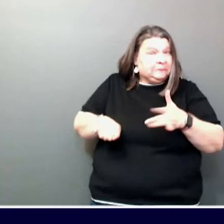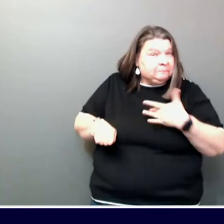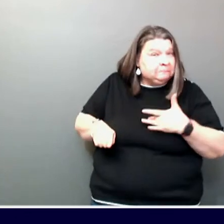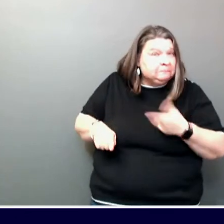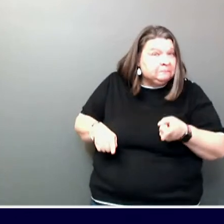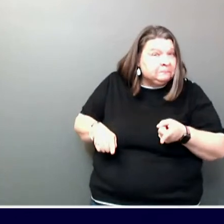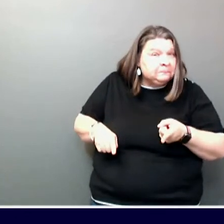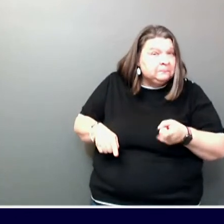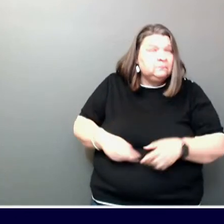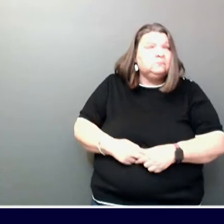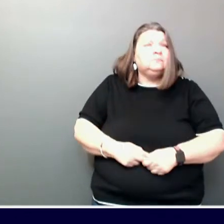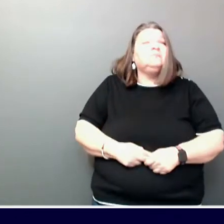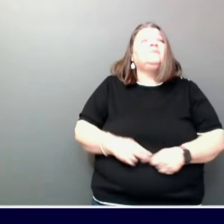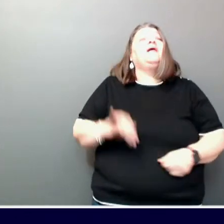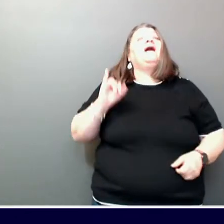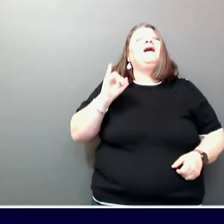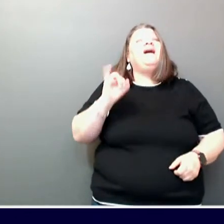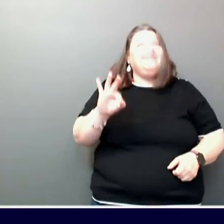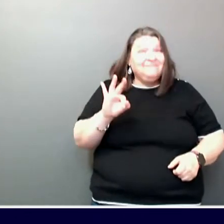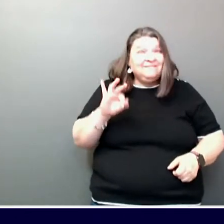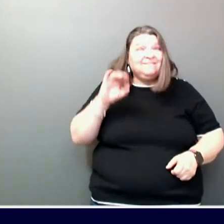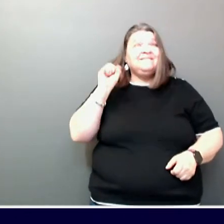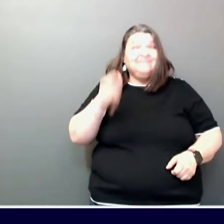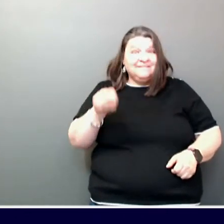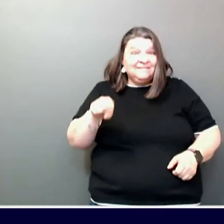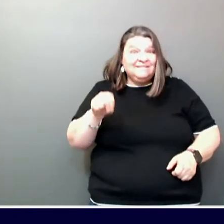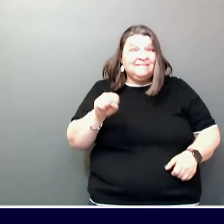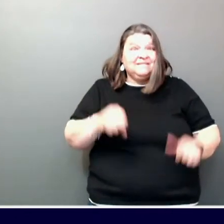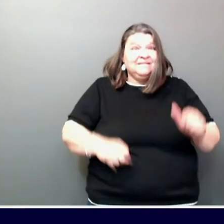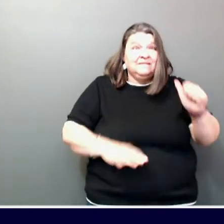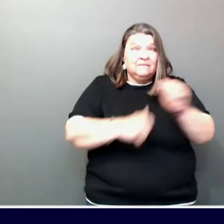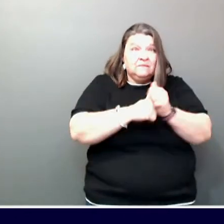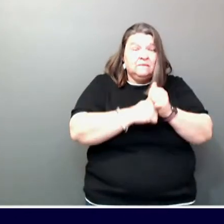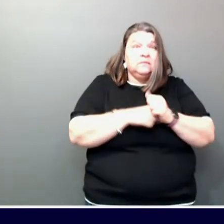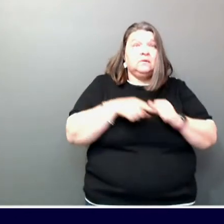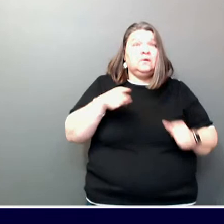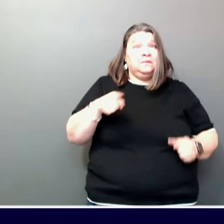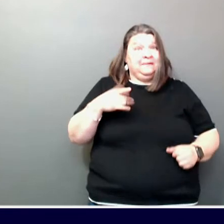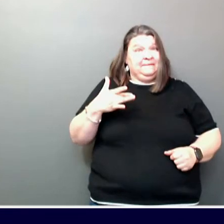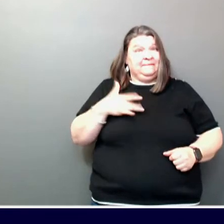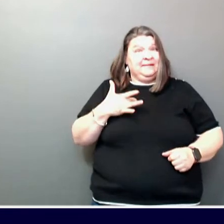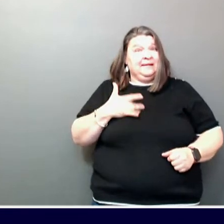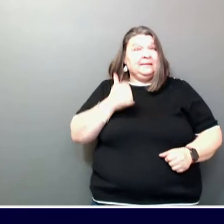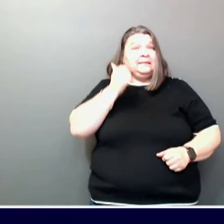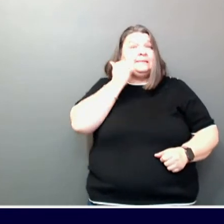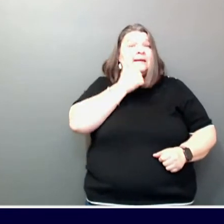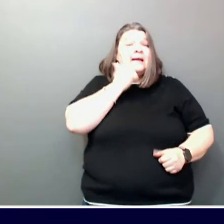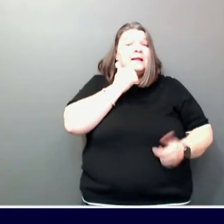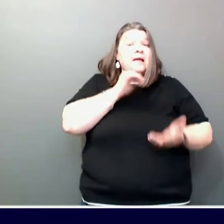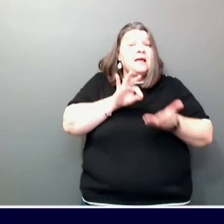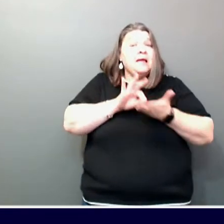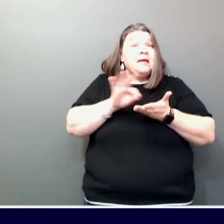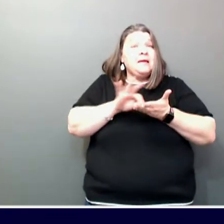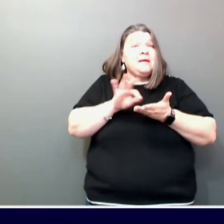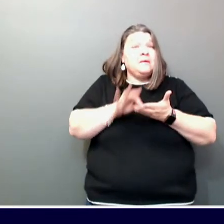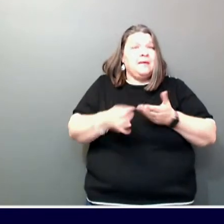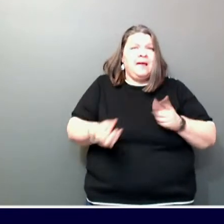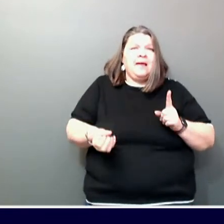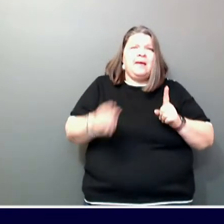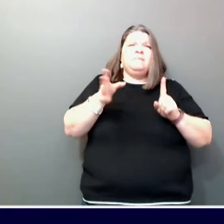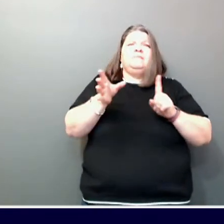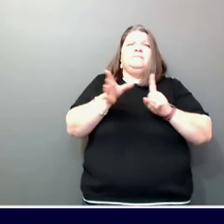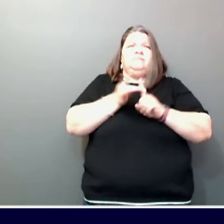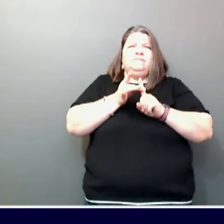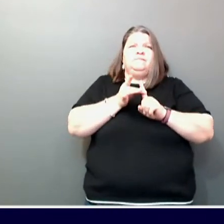happens, do you see as daily case counts becoming a more reliable metric, or would you still shy away from that because